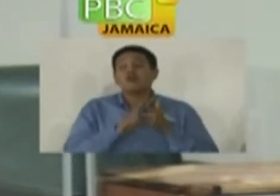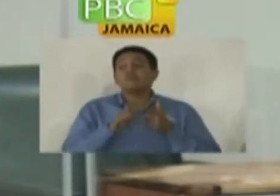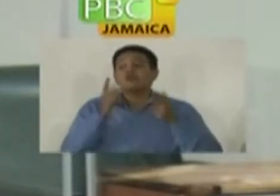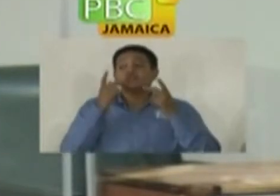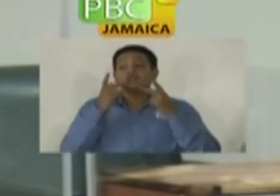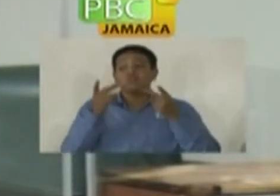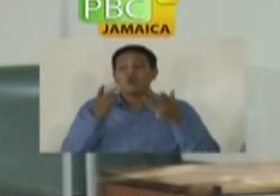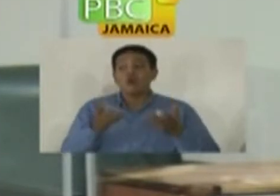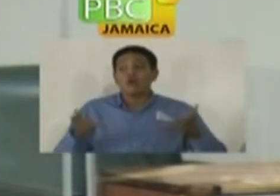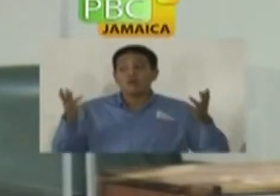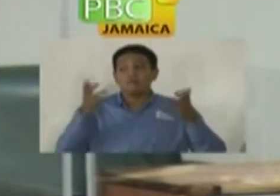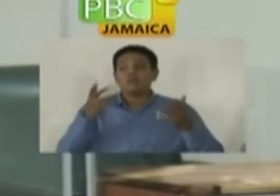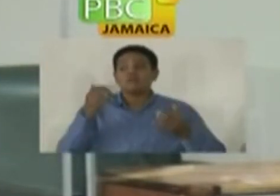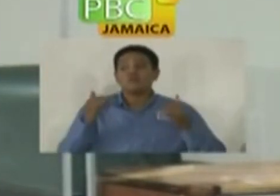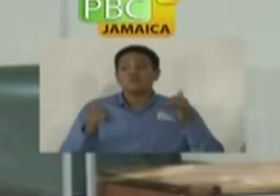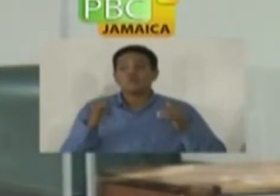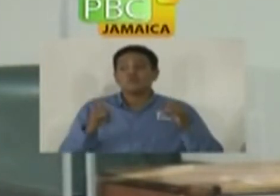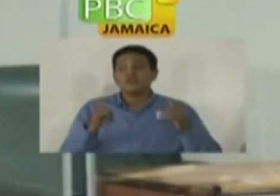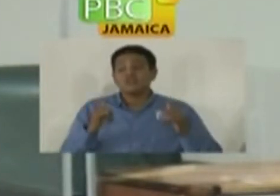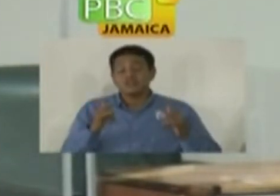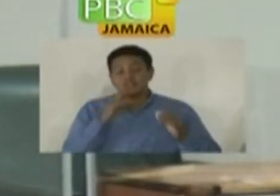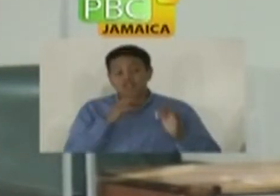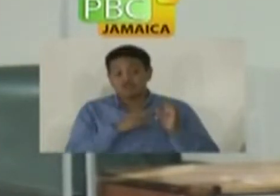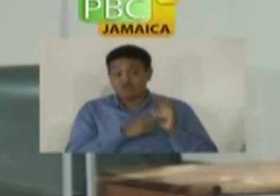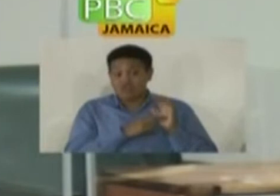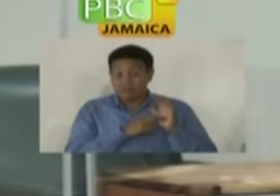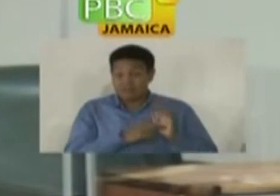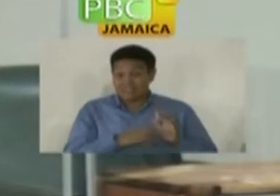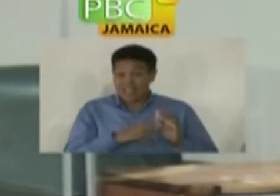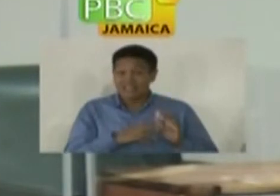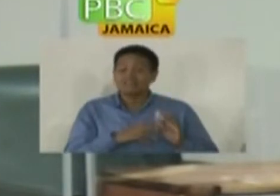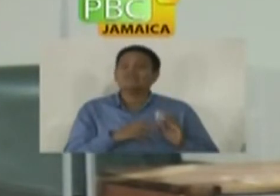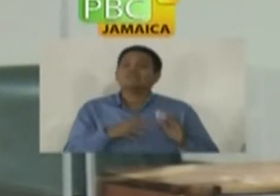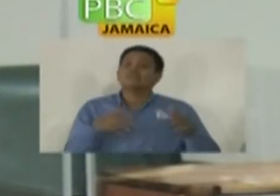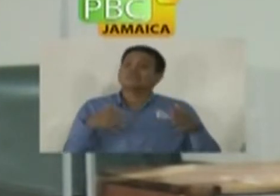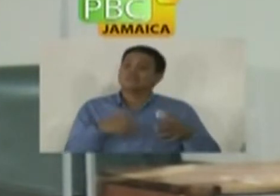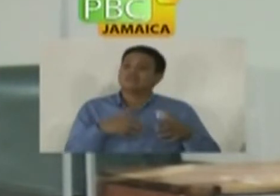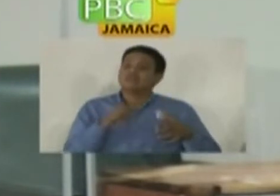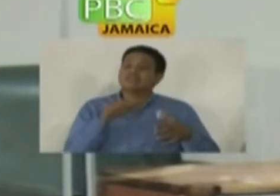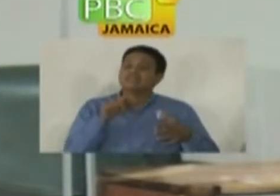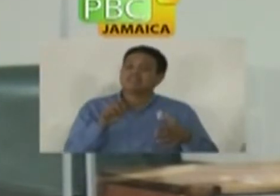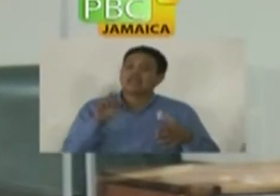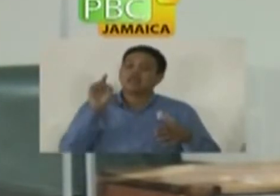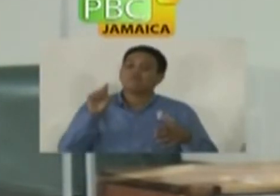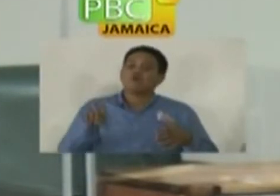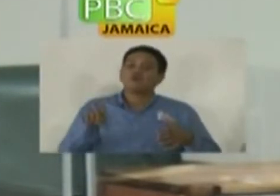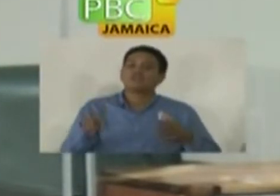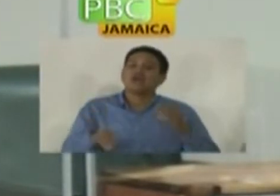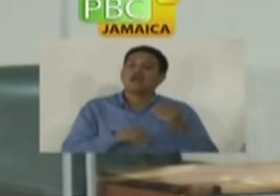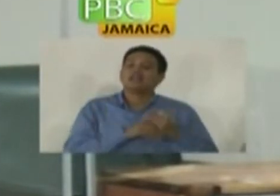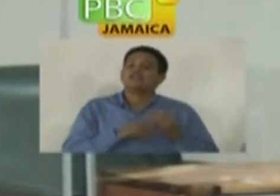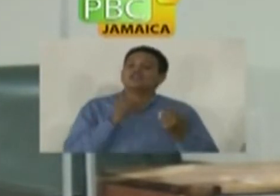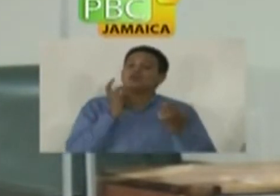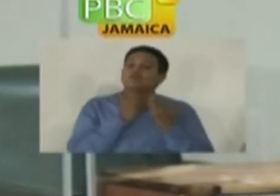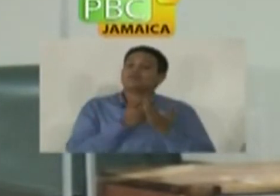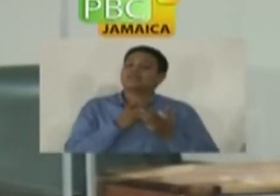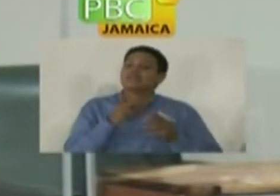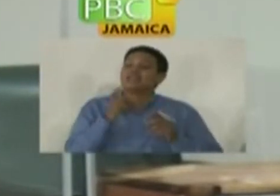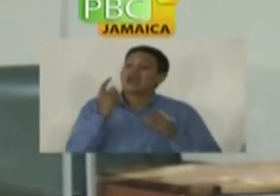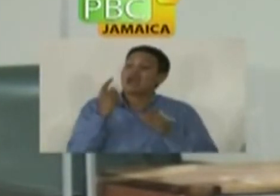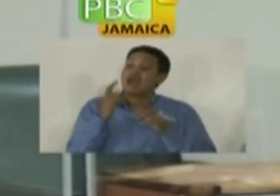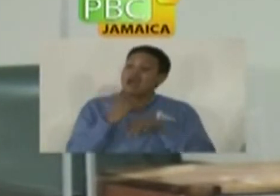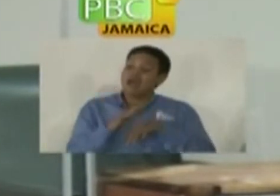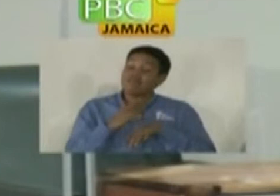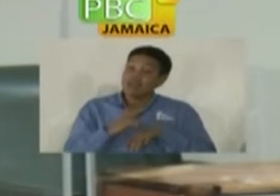public, which the prosecution represents, must also mean the availability of redress